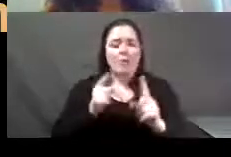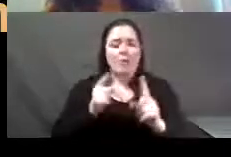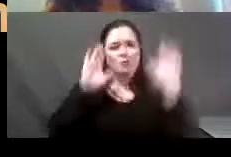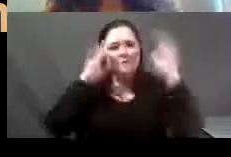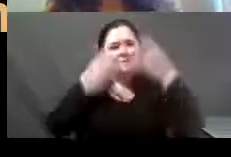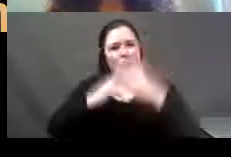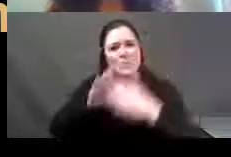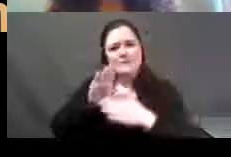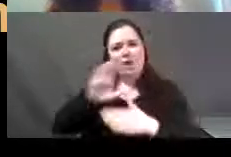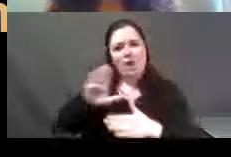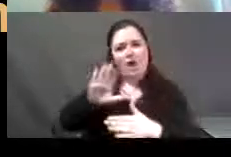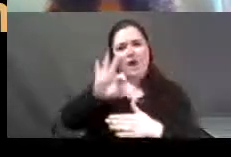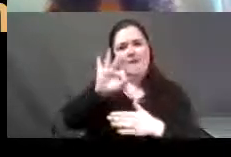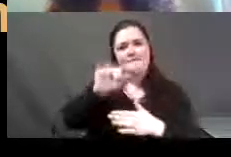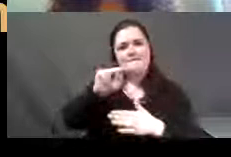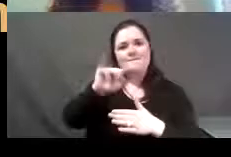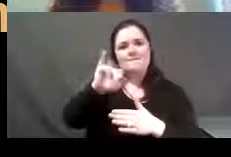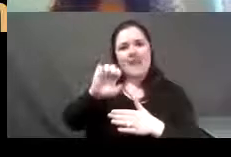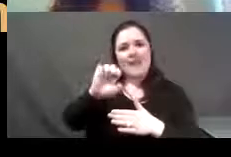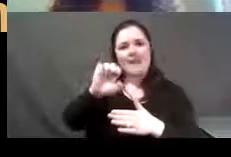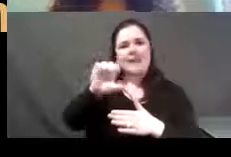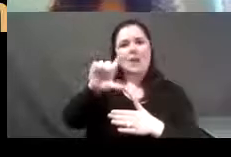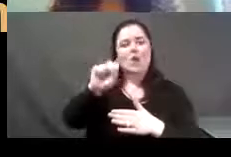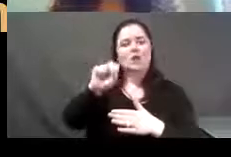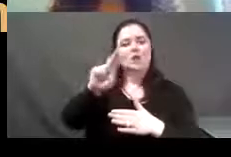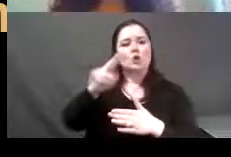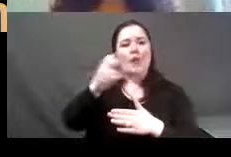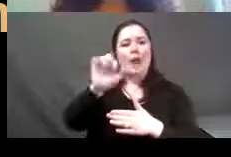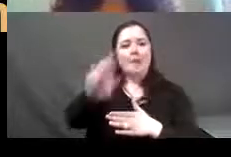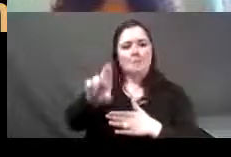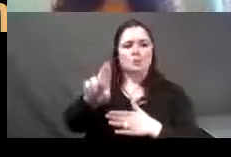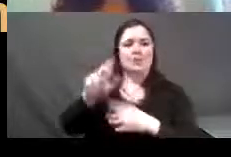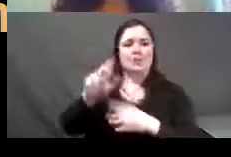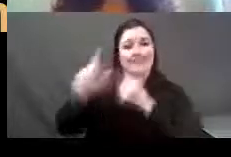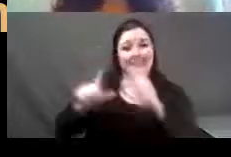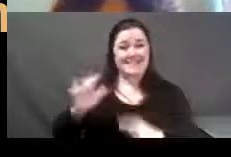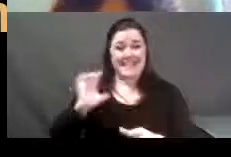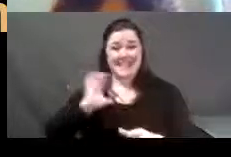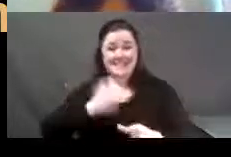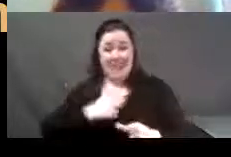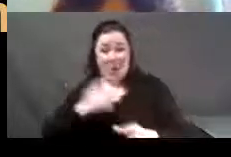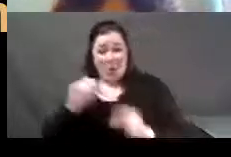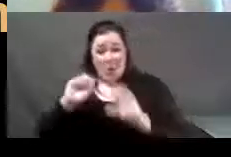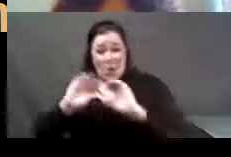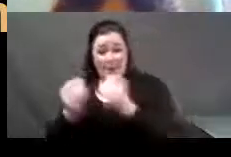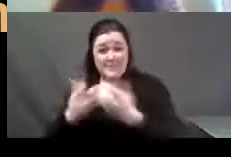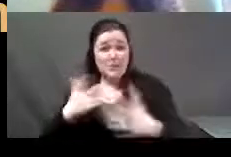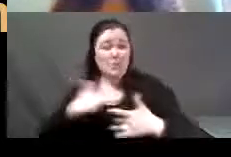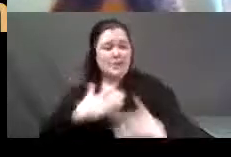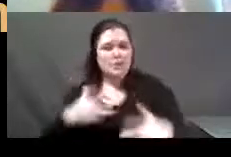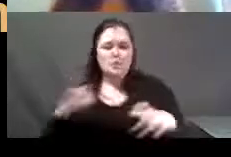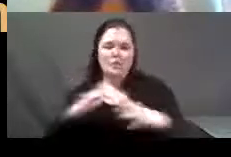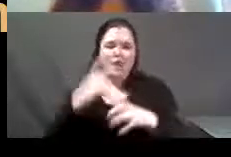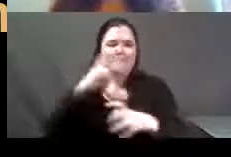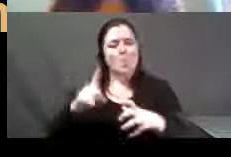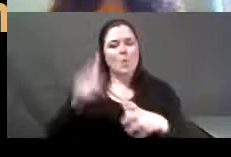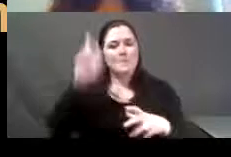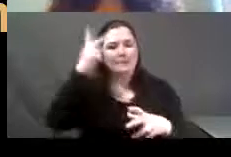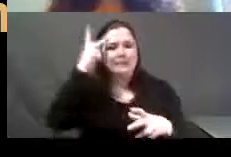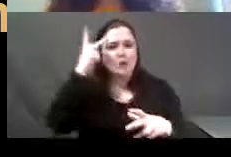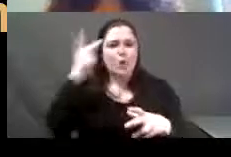today, because, count us in, we do a lot for political participation and voting, but I